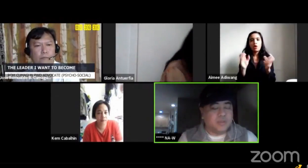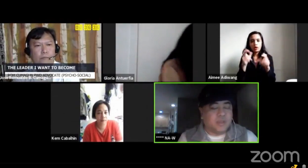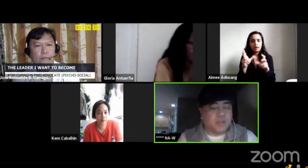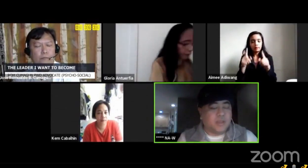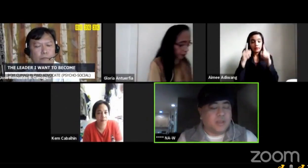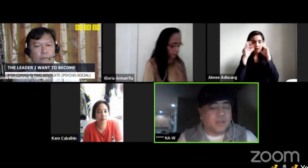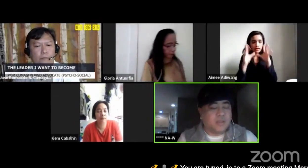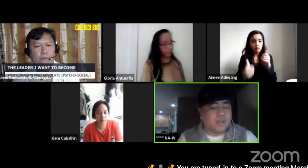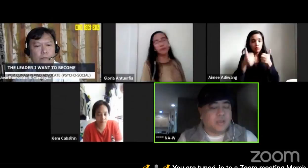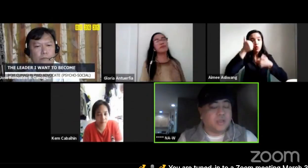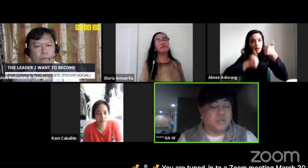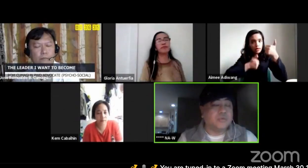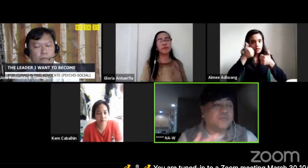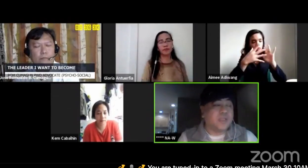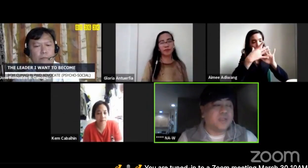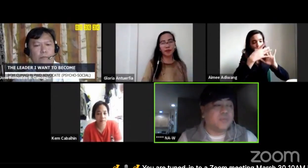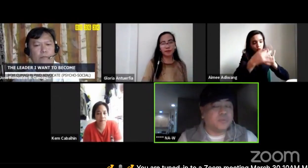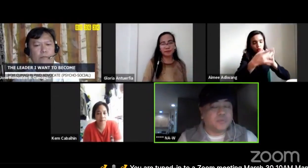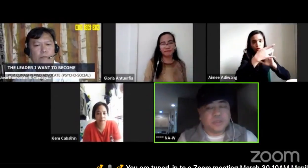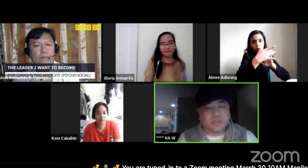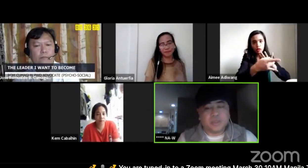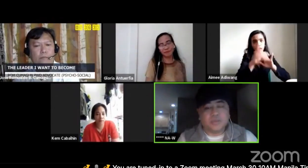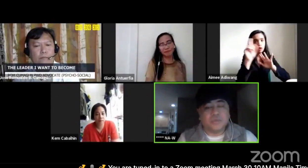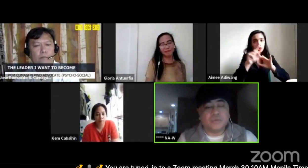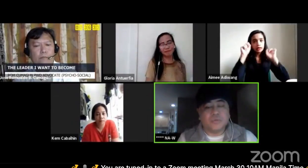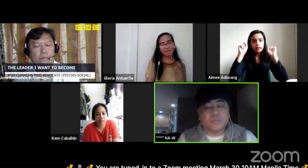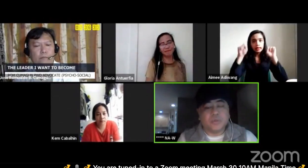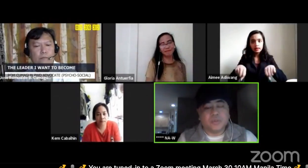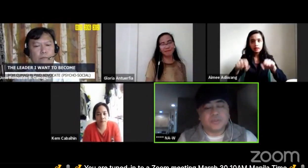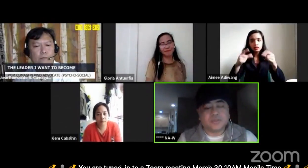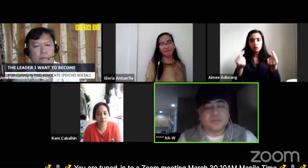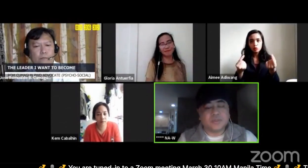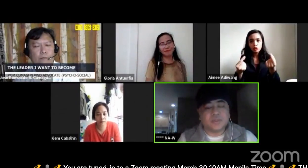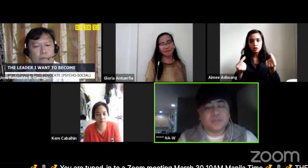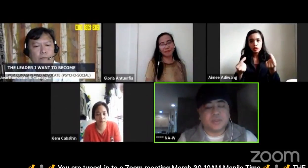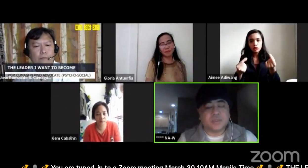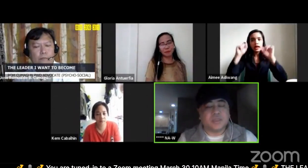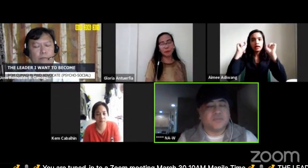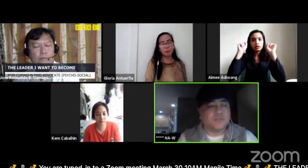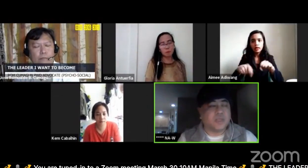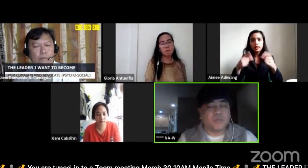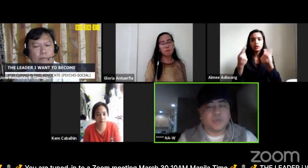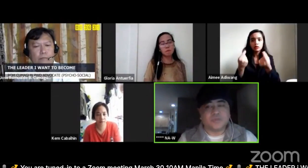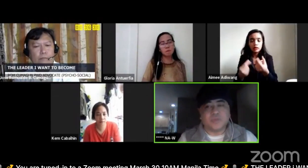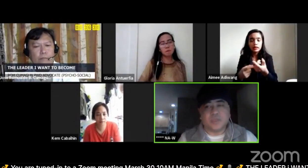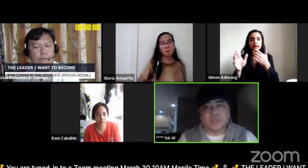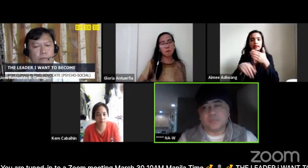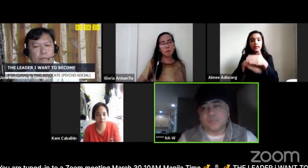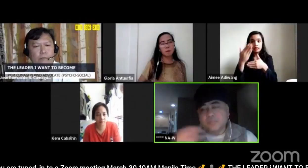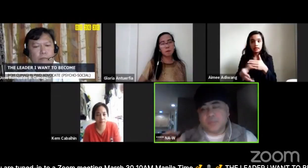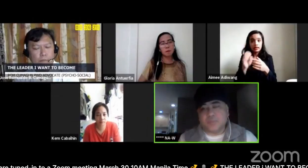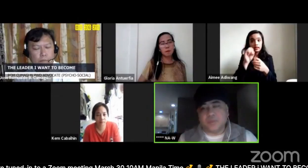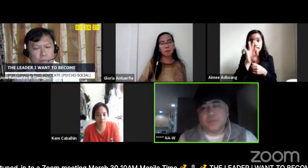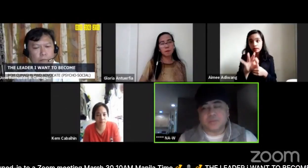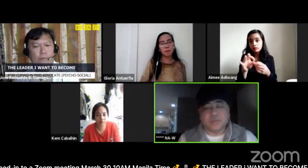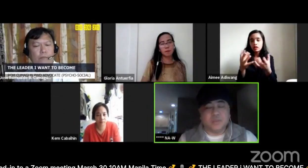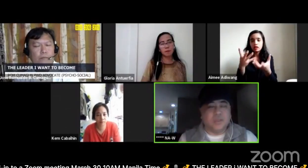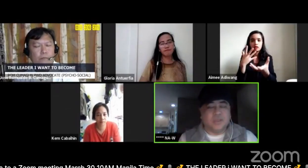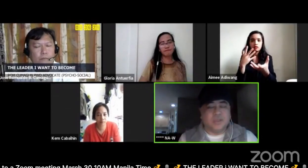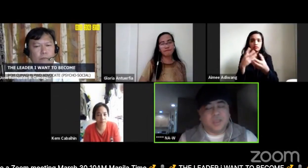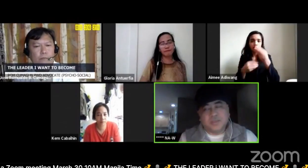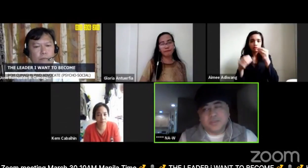yung ano yung viable muna, ano yung doables. And then from there, once we get more